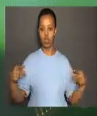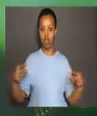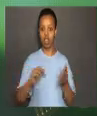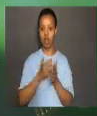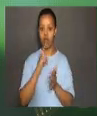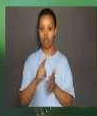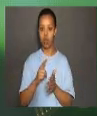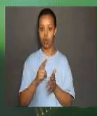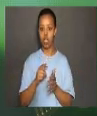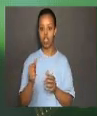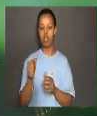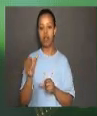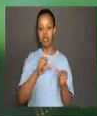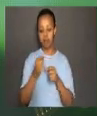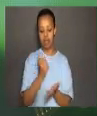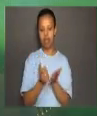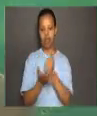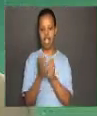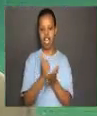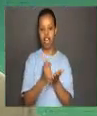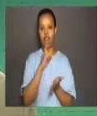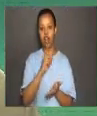are complementary.